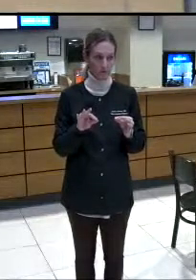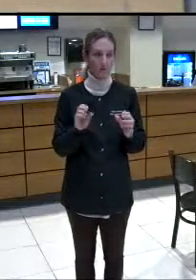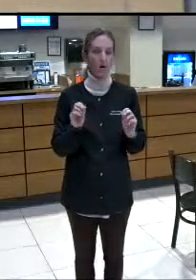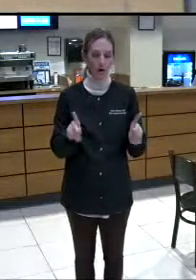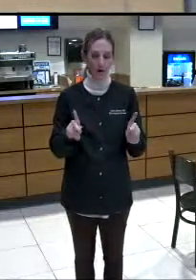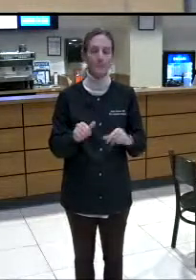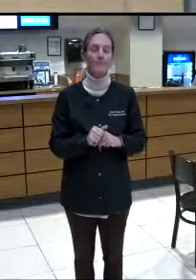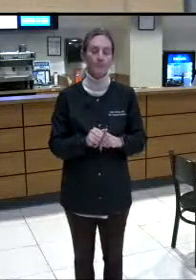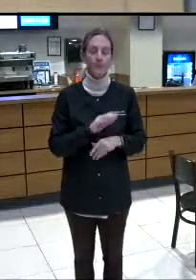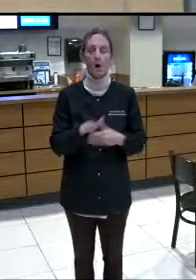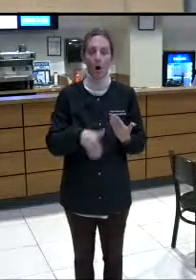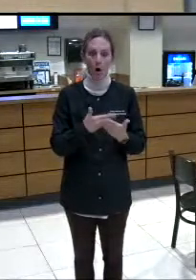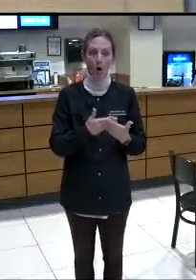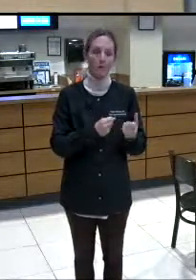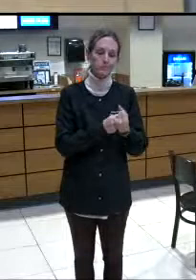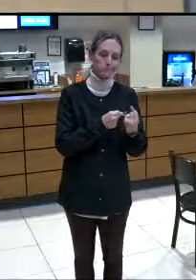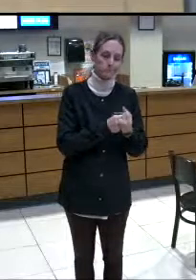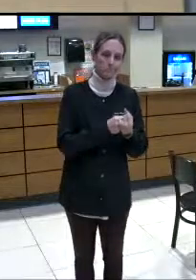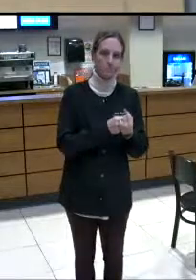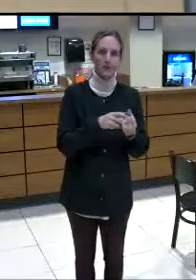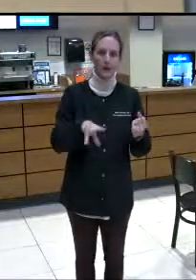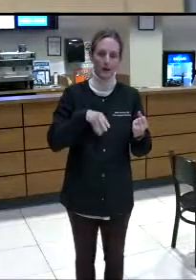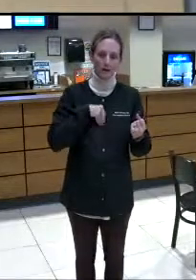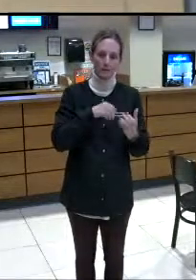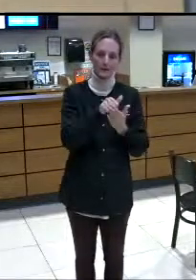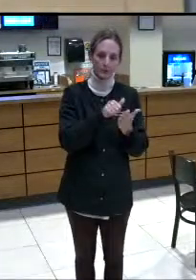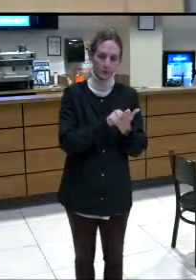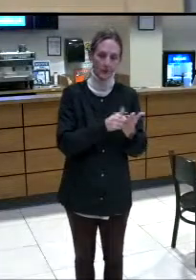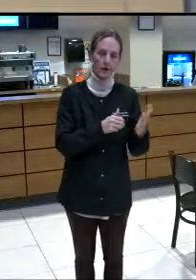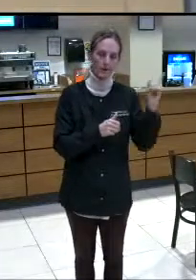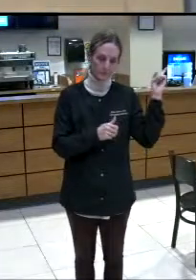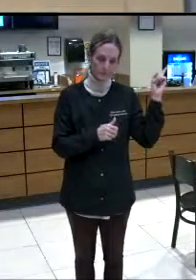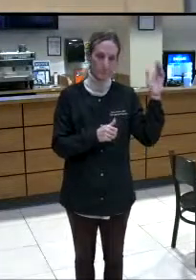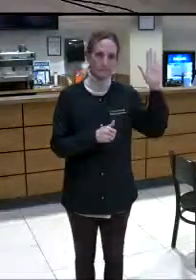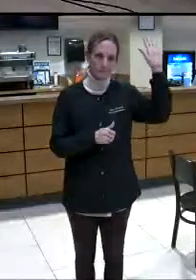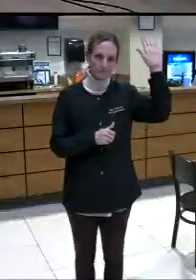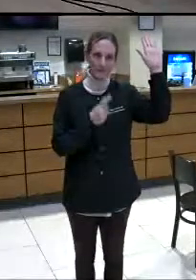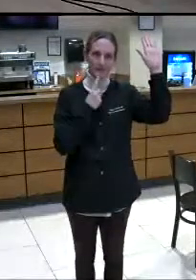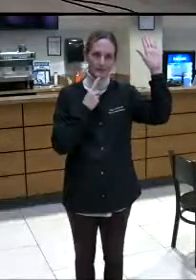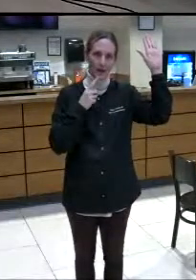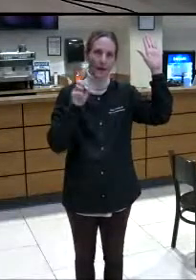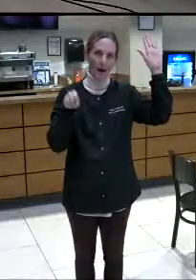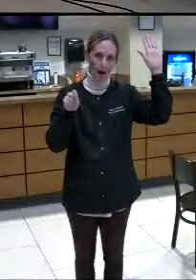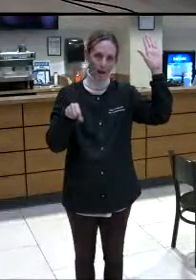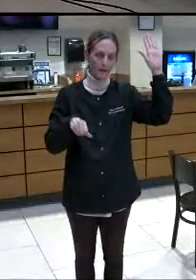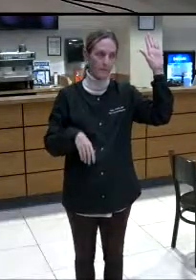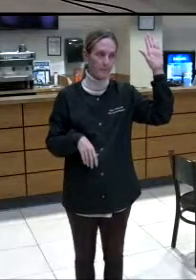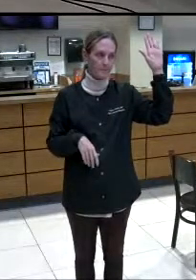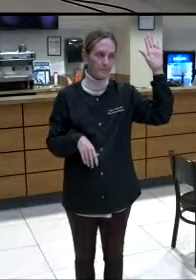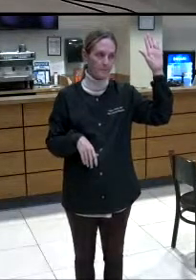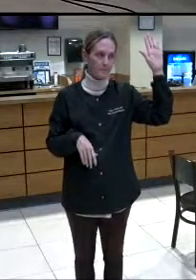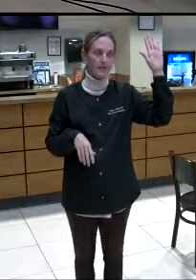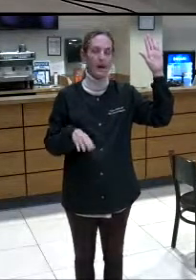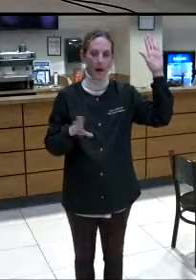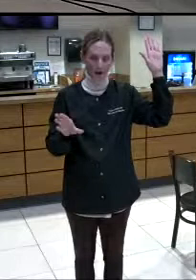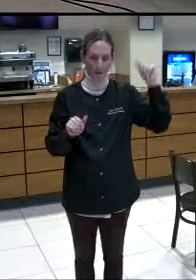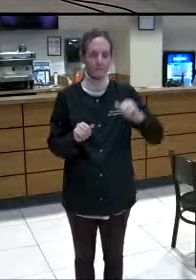Okay, all in favor of adopting the agenda as before us, if you would, raise your hands and say aye.